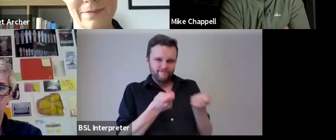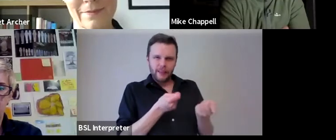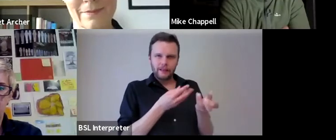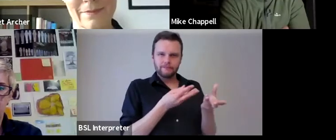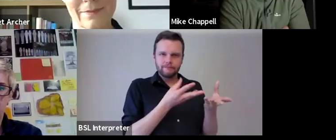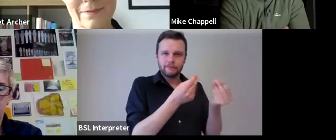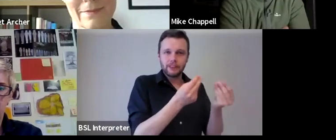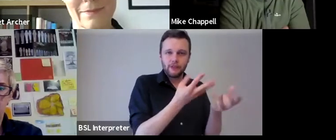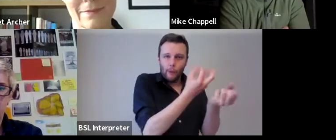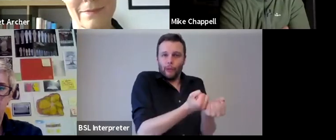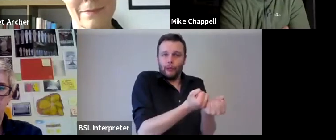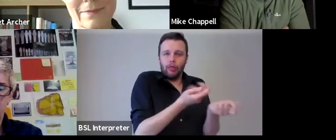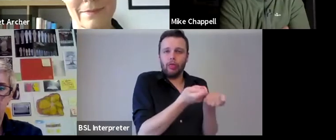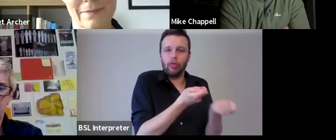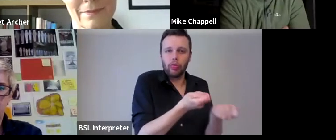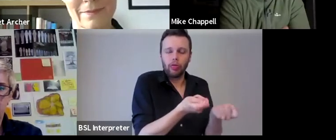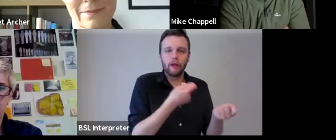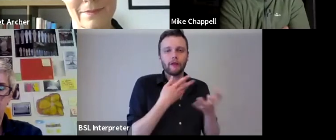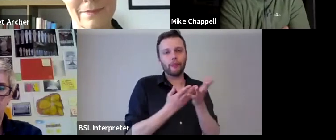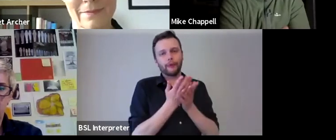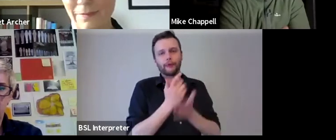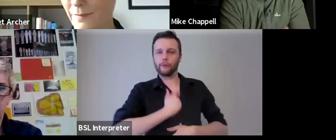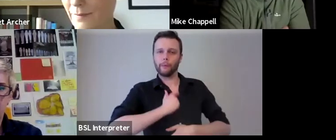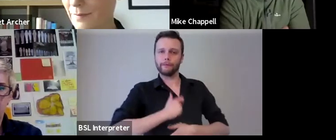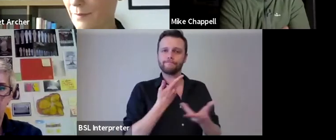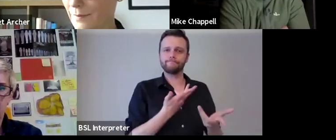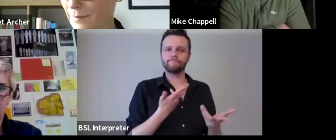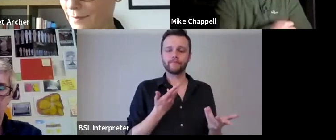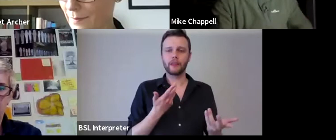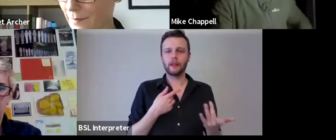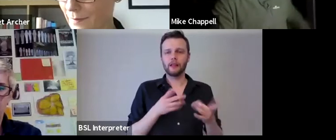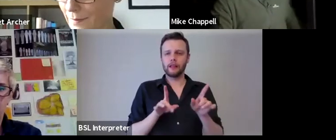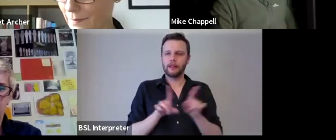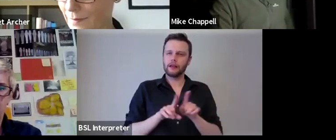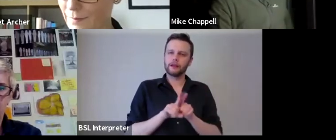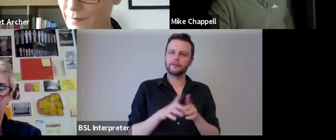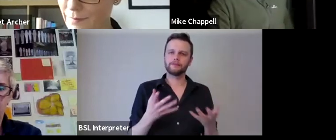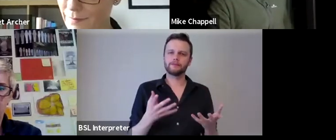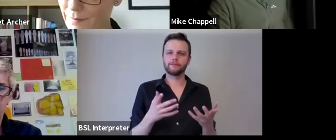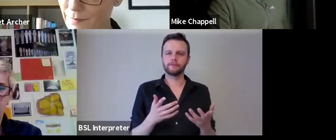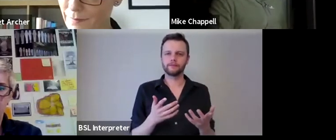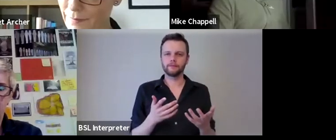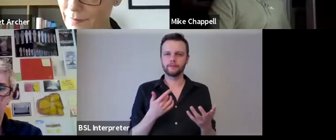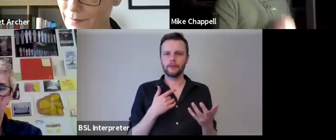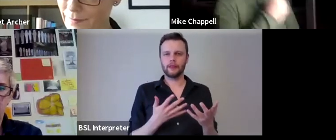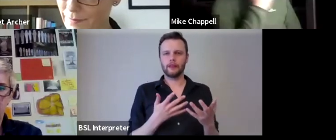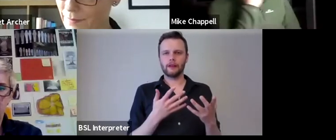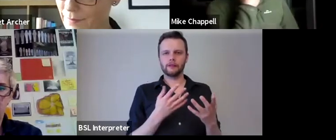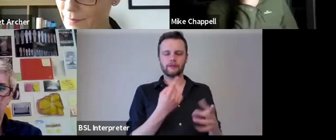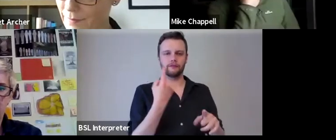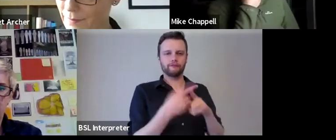that holds sway over it, which is the human condition, which is this sort of like a carnal flesh